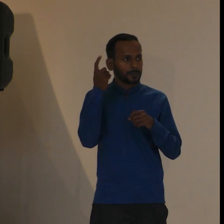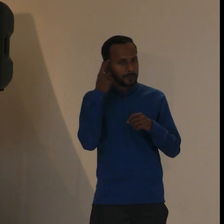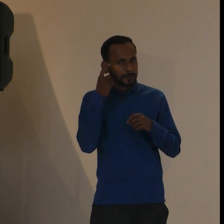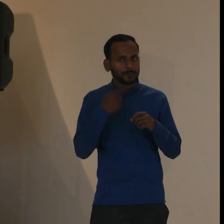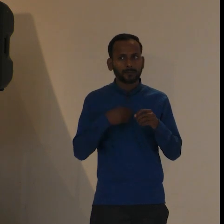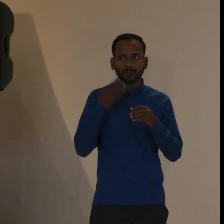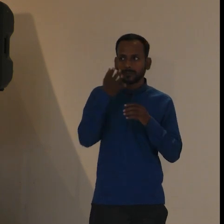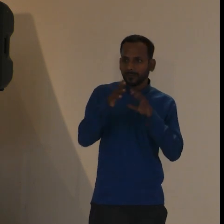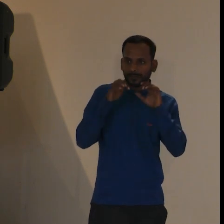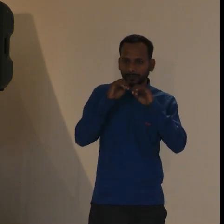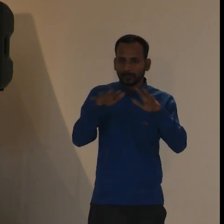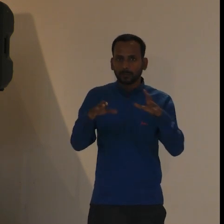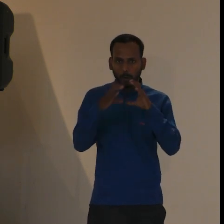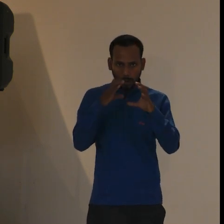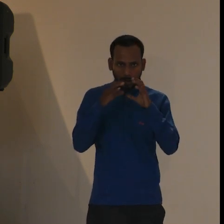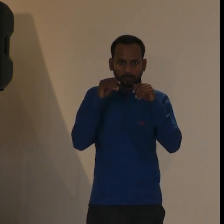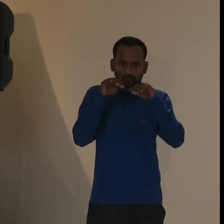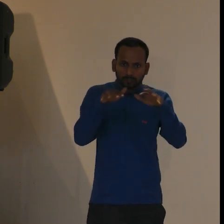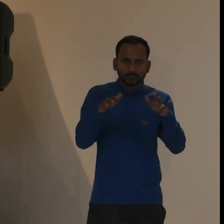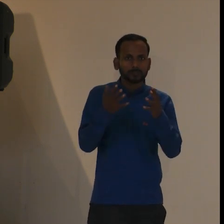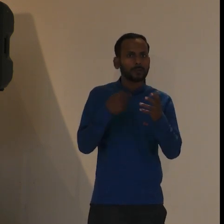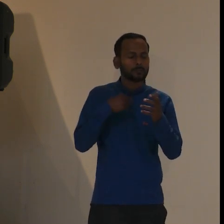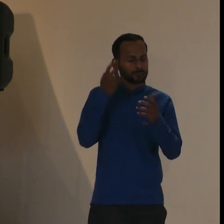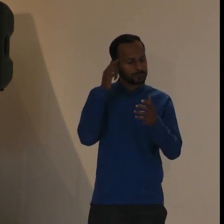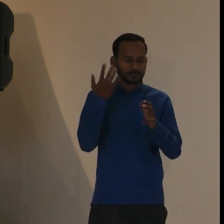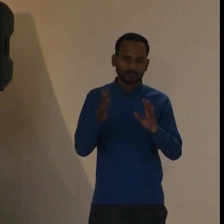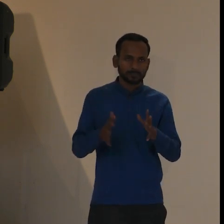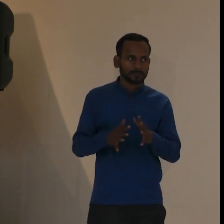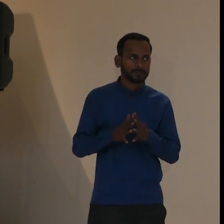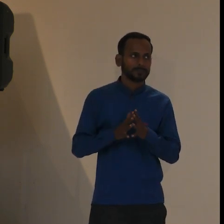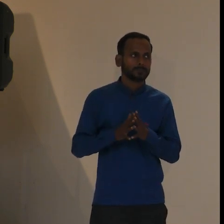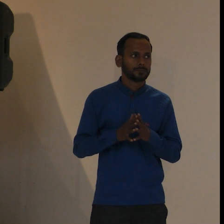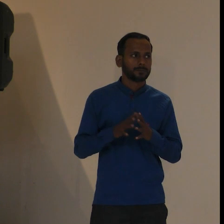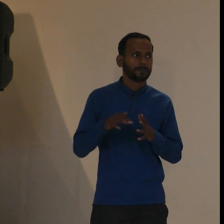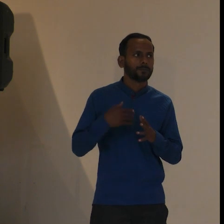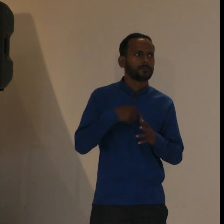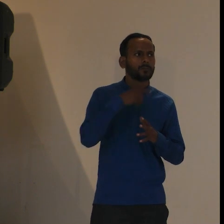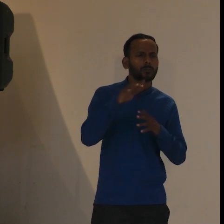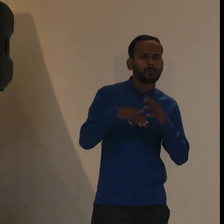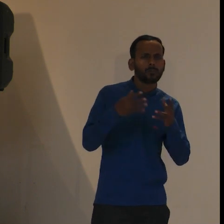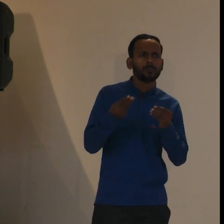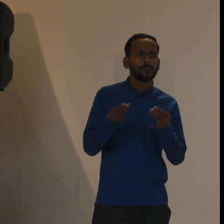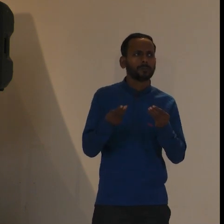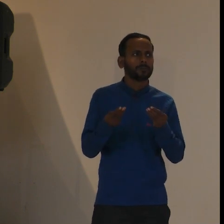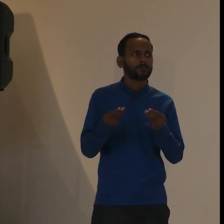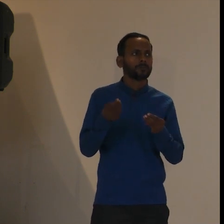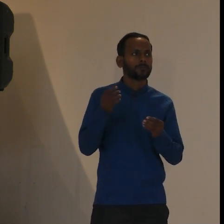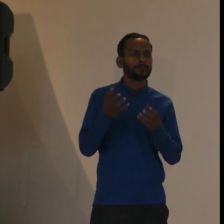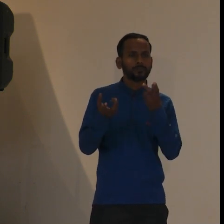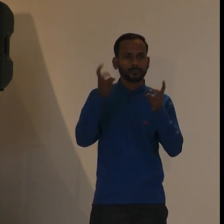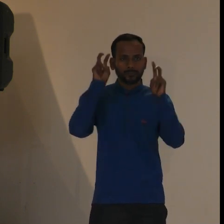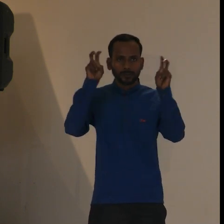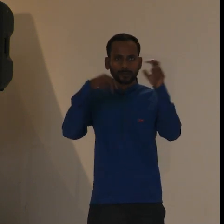proposed. Museums are places for stability and harmonization, but they're also spaces for thinking